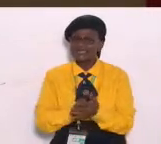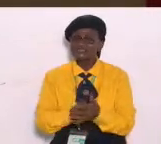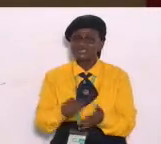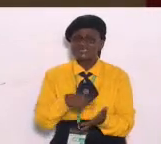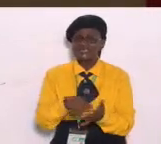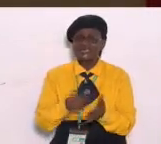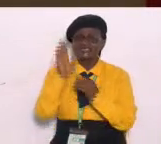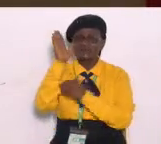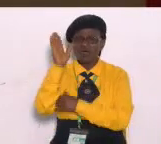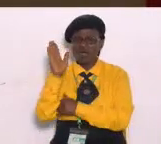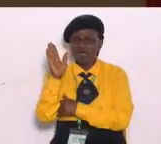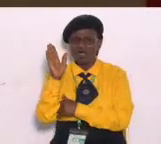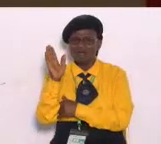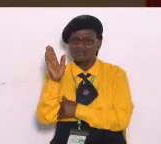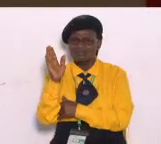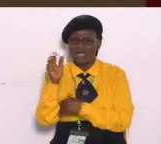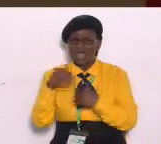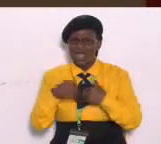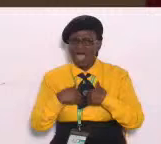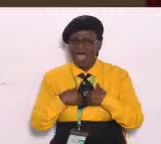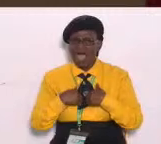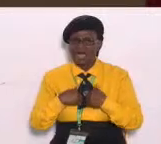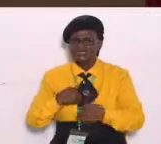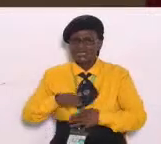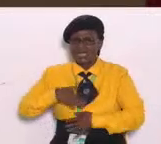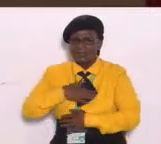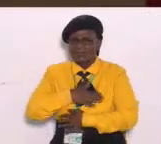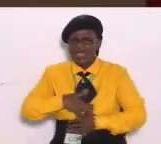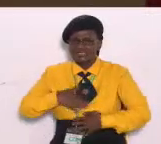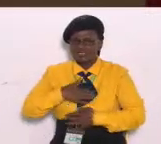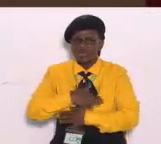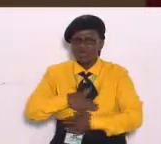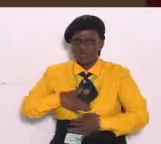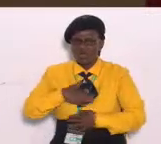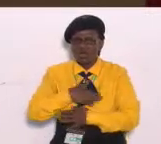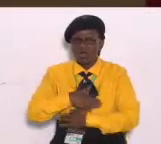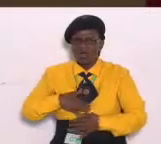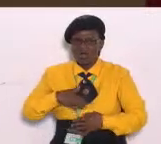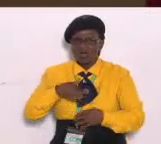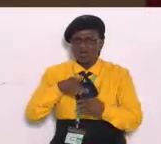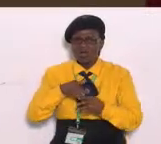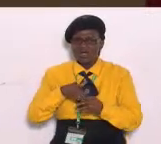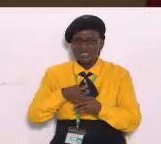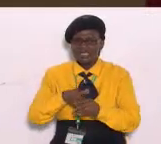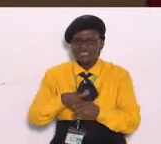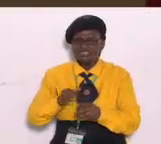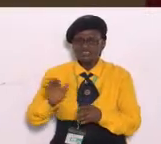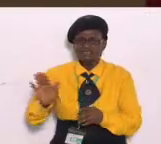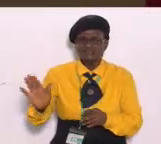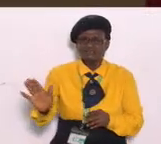God has pleasure in your prosperity.